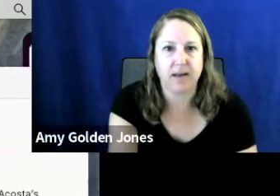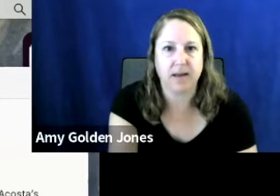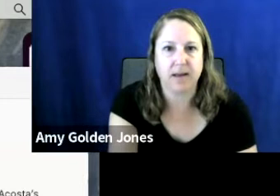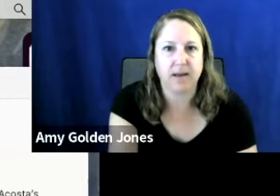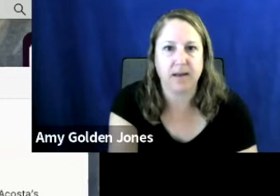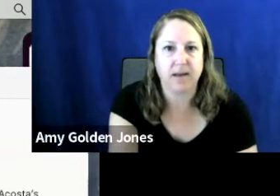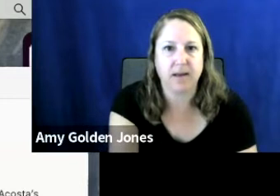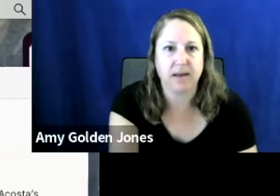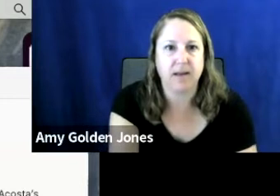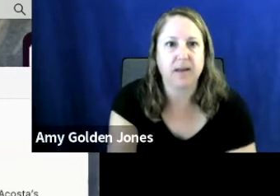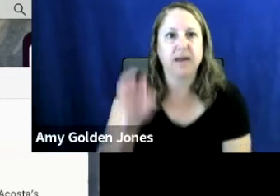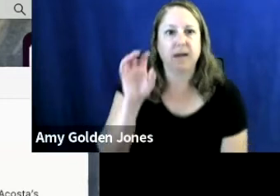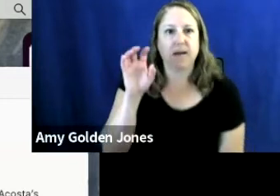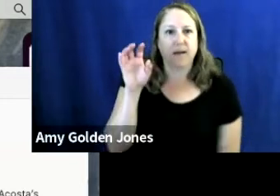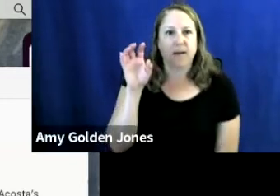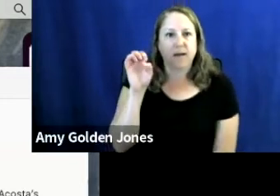Aaron, come over. Okay.